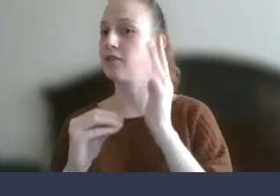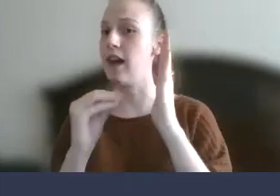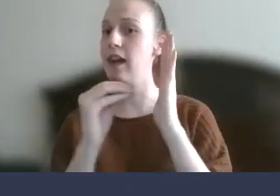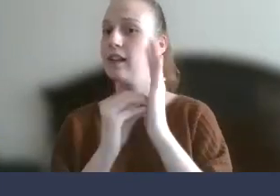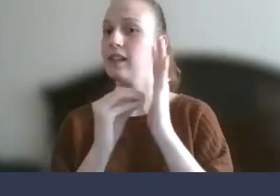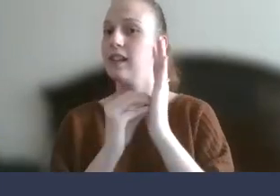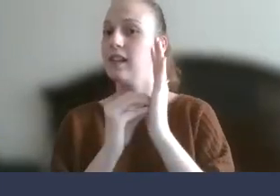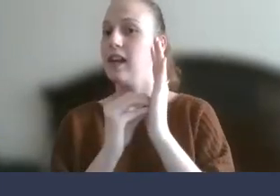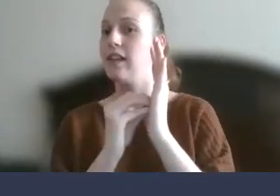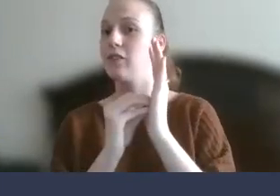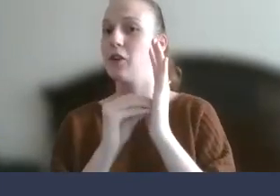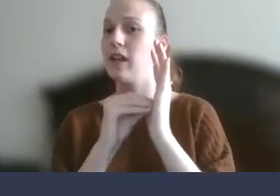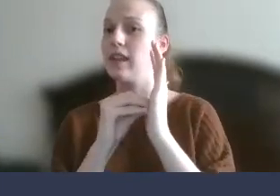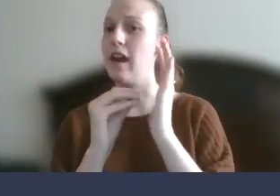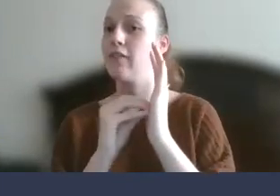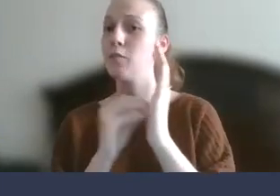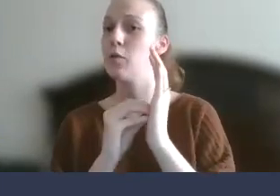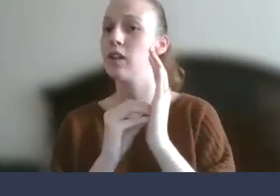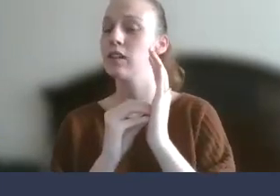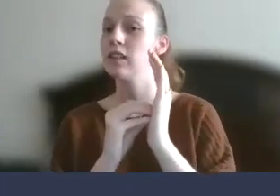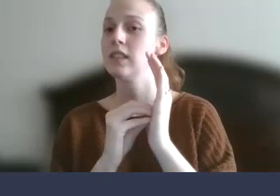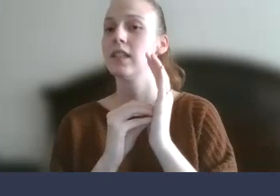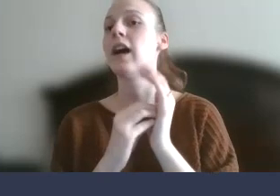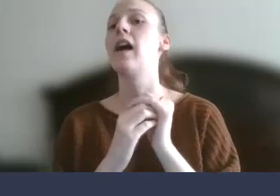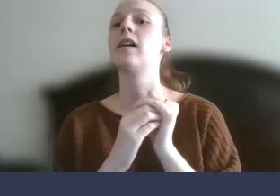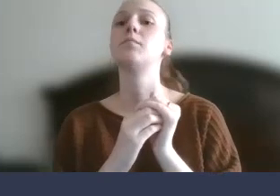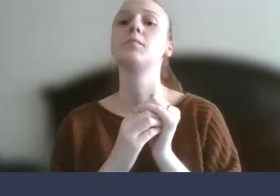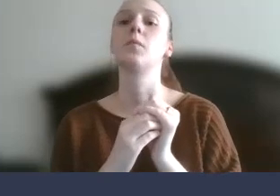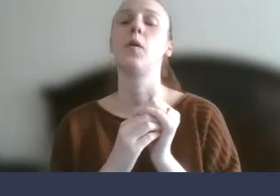hand that's flat and they'll go like that for more.